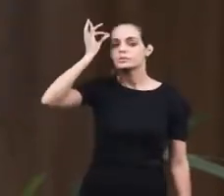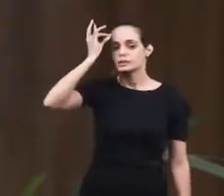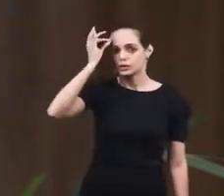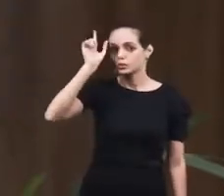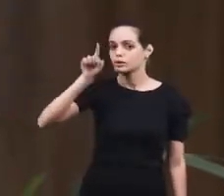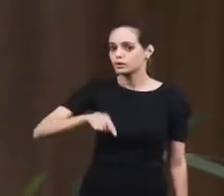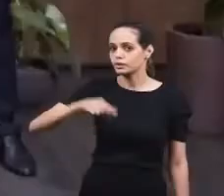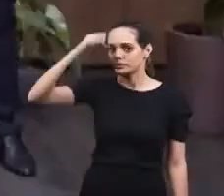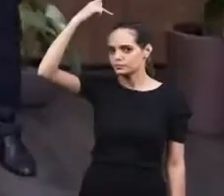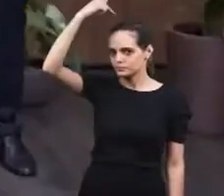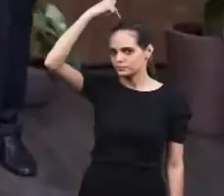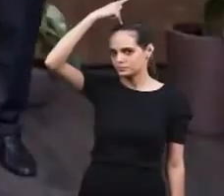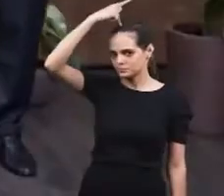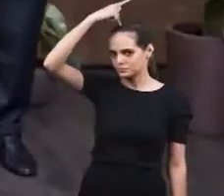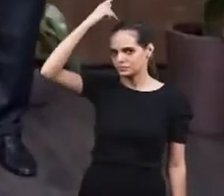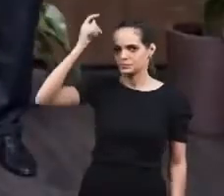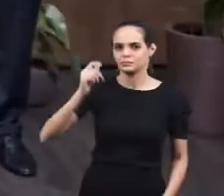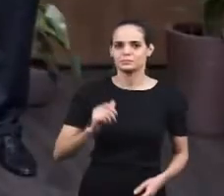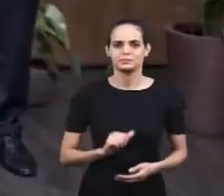in the Pentecost.